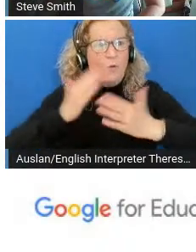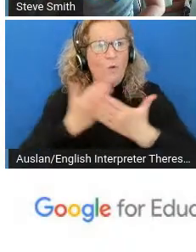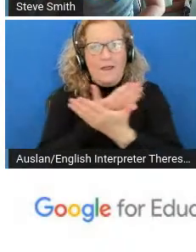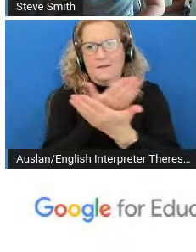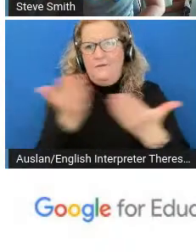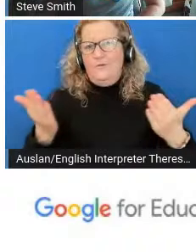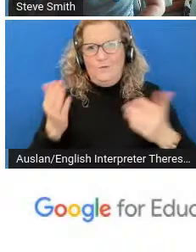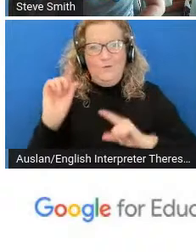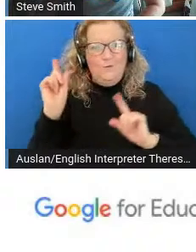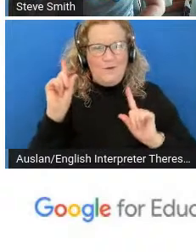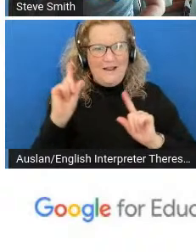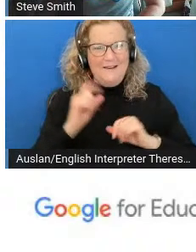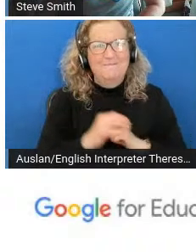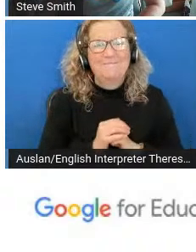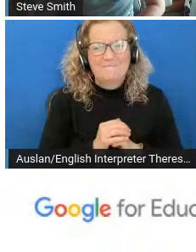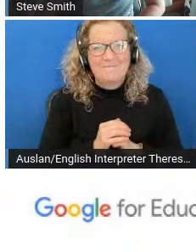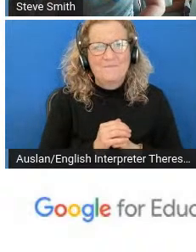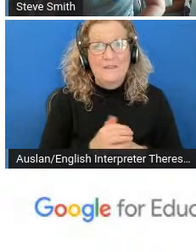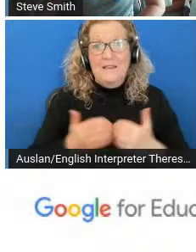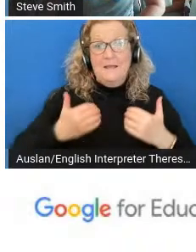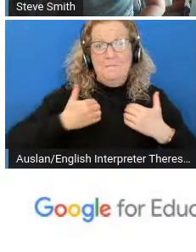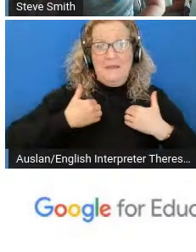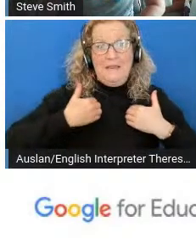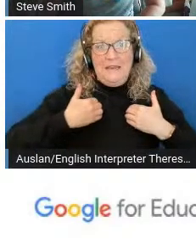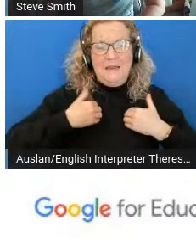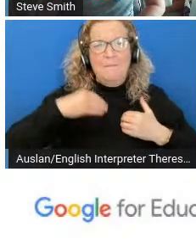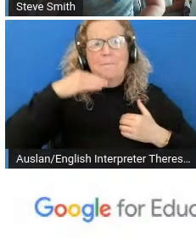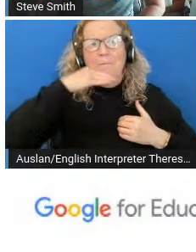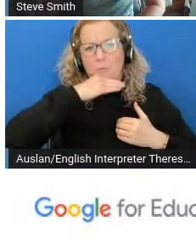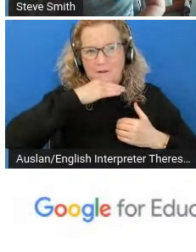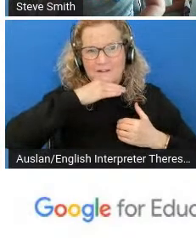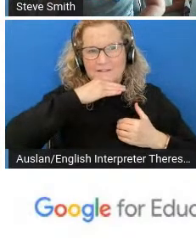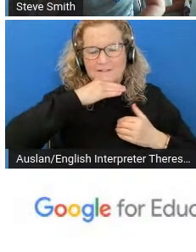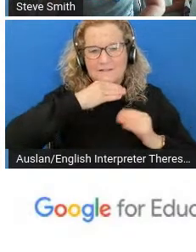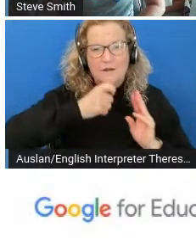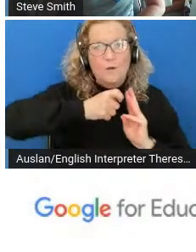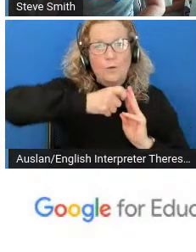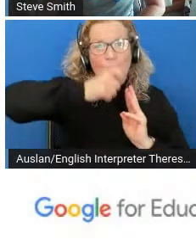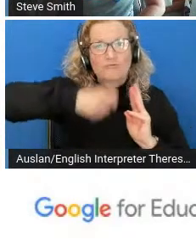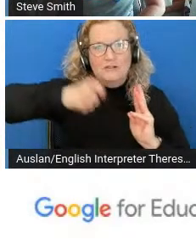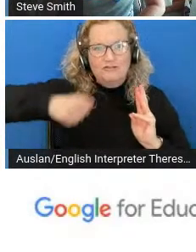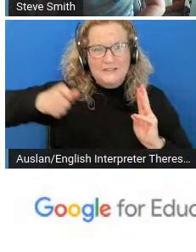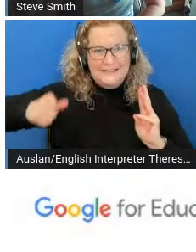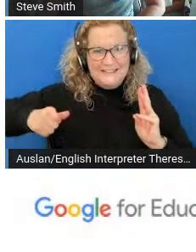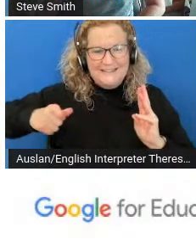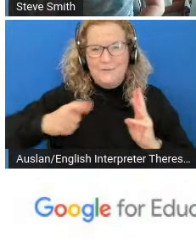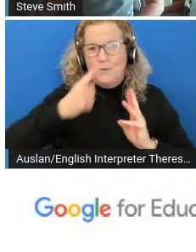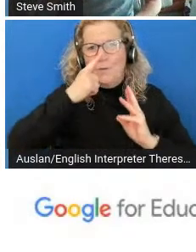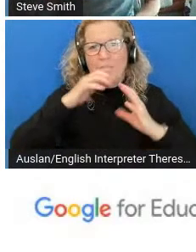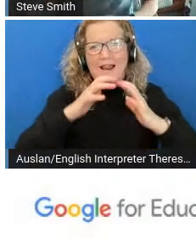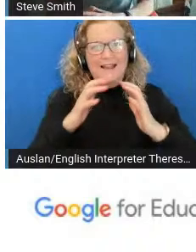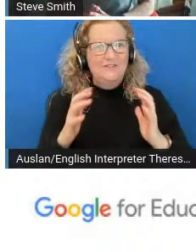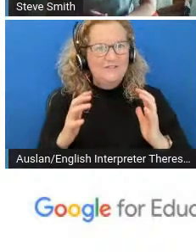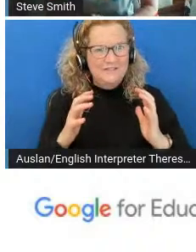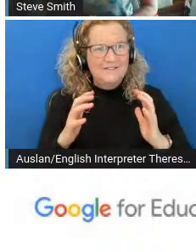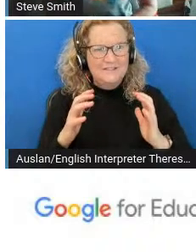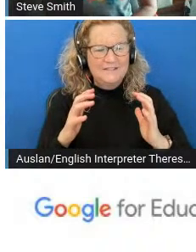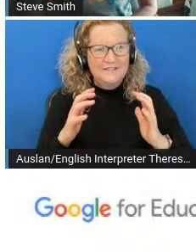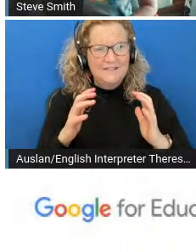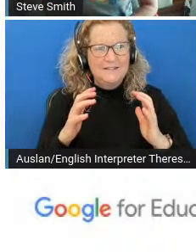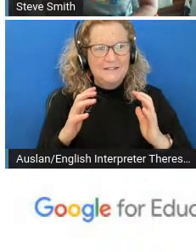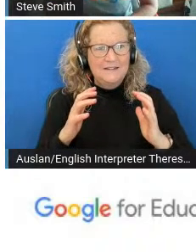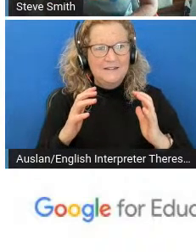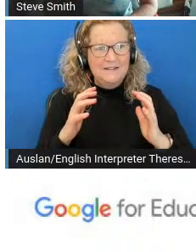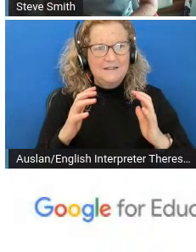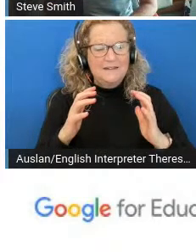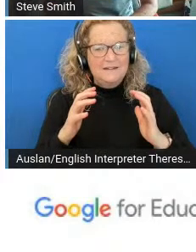obviously virtual, but for me, I'm in Melbourne. So it's the Wurundjeri people of the Kulin Nation who are were